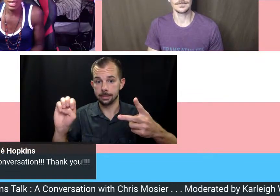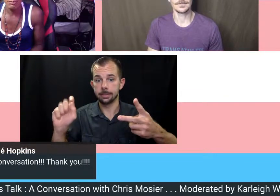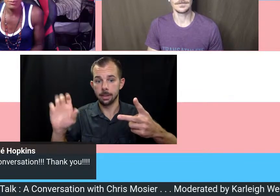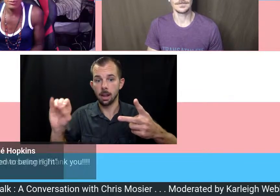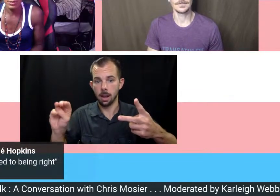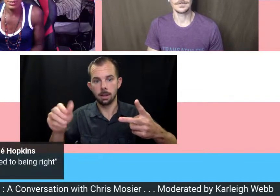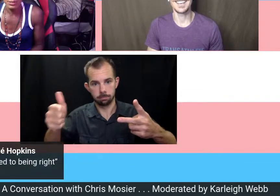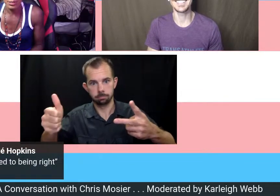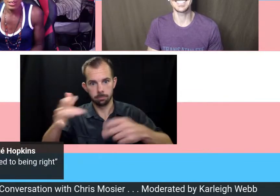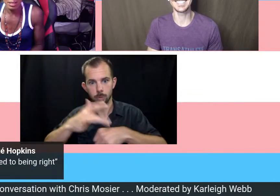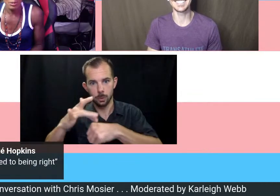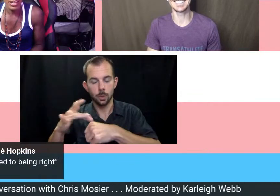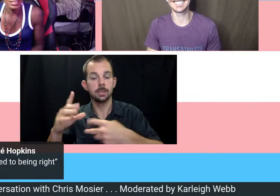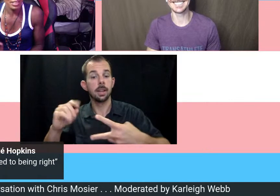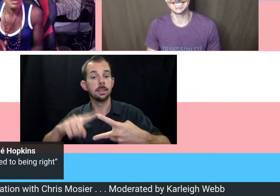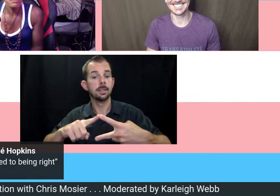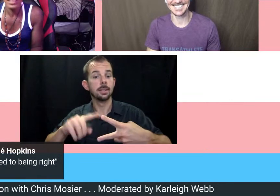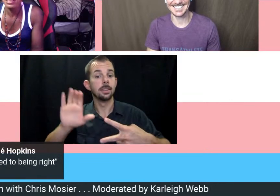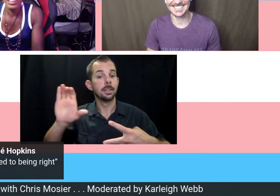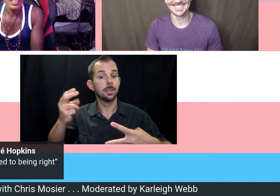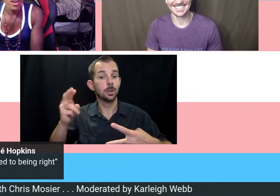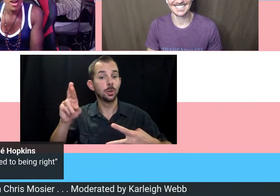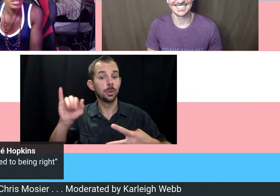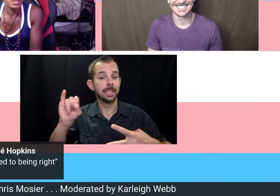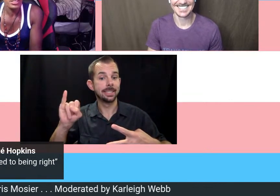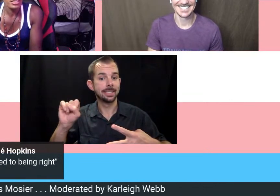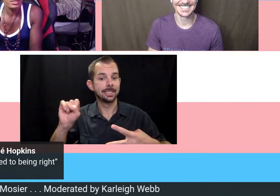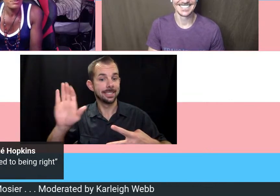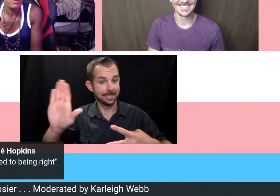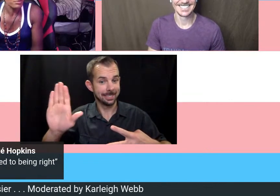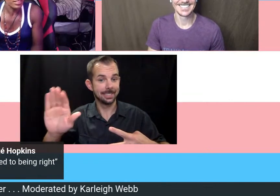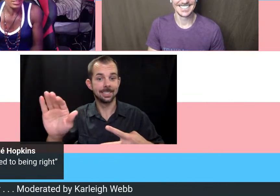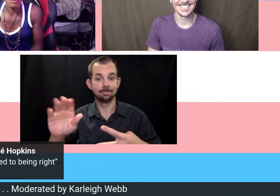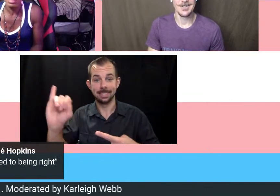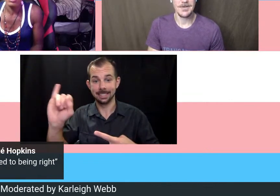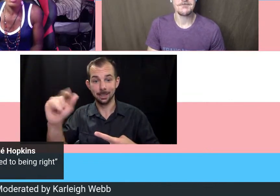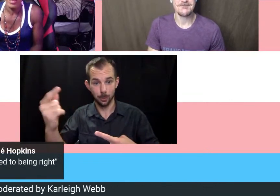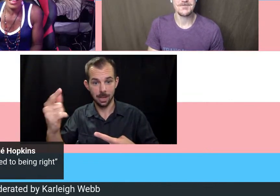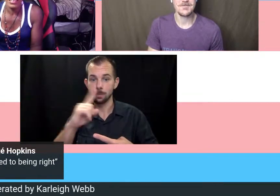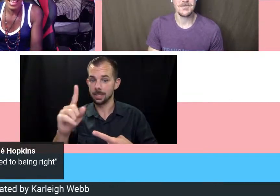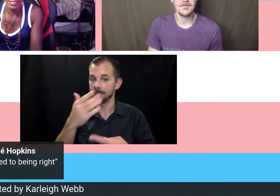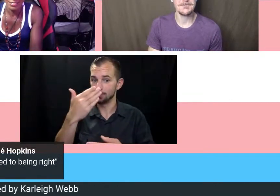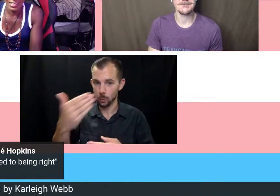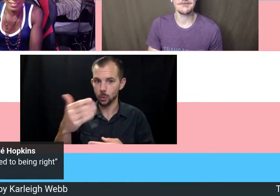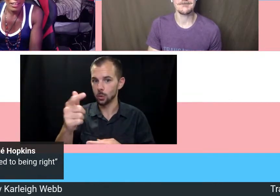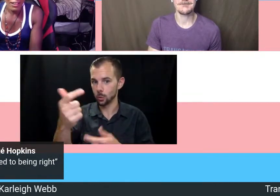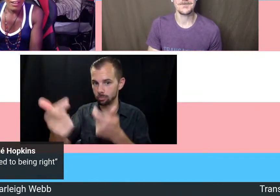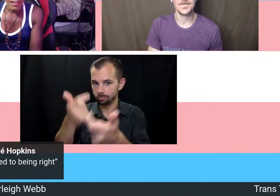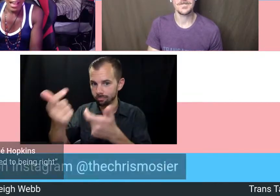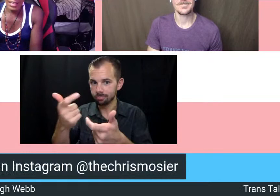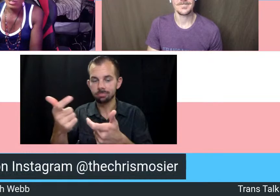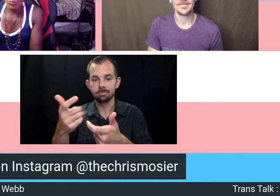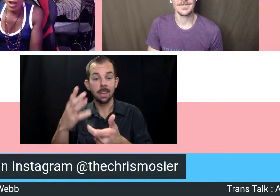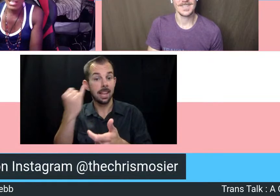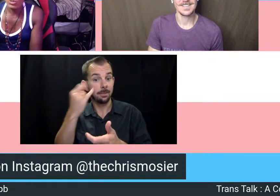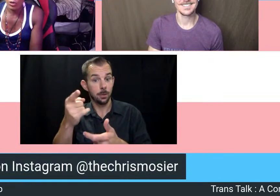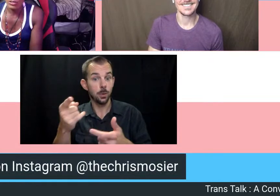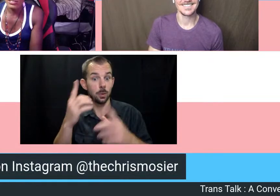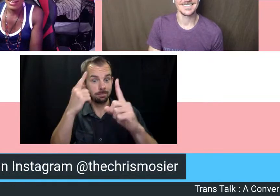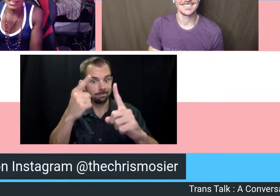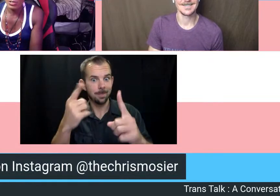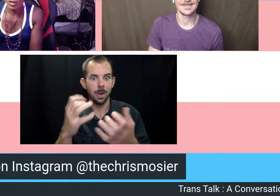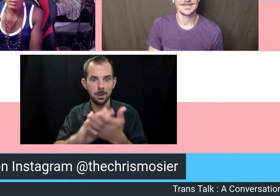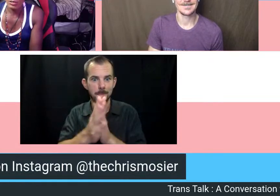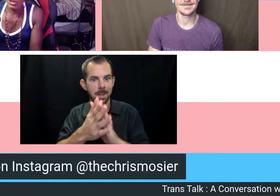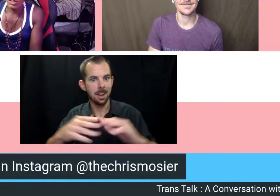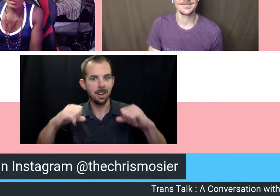get in shape. That's what I'm trying to do. That's always good to get some tips from a high-end athlete. And some wise words